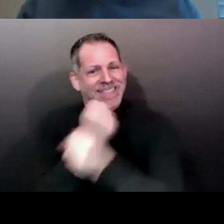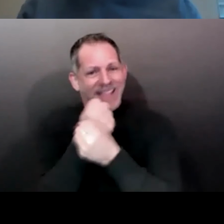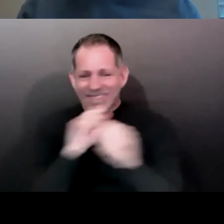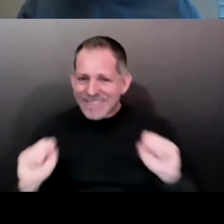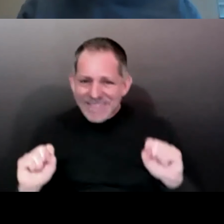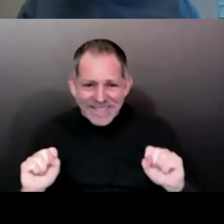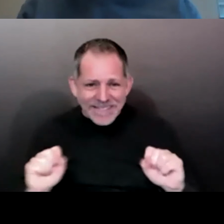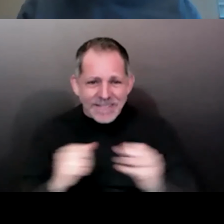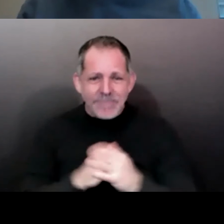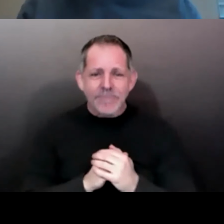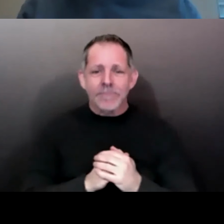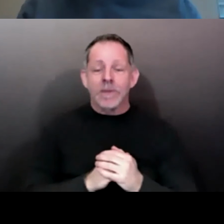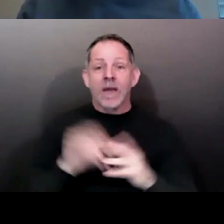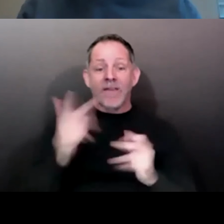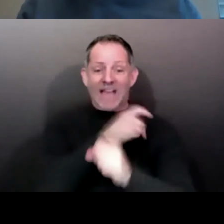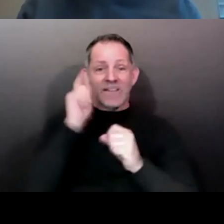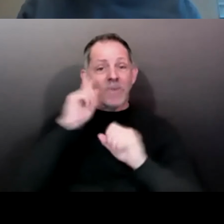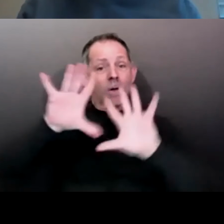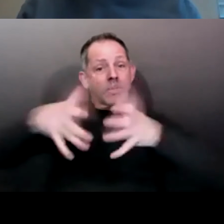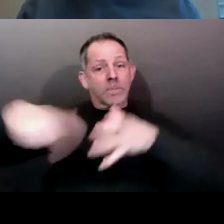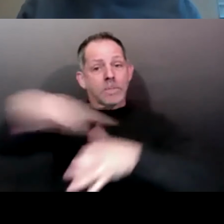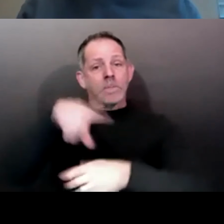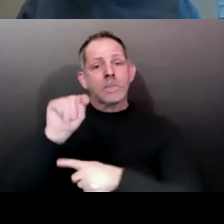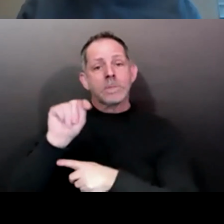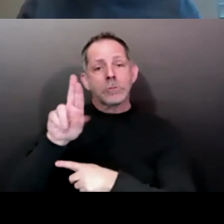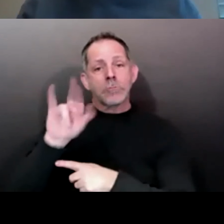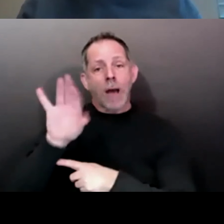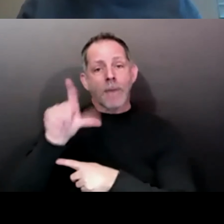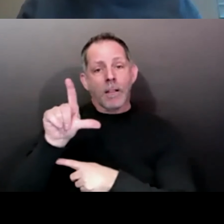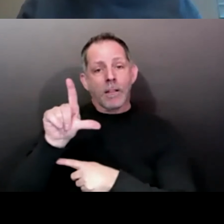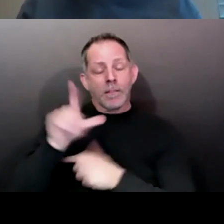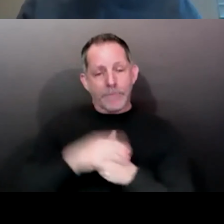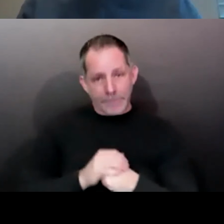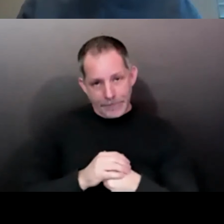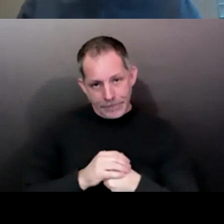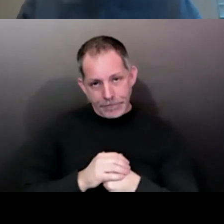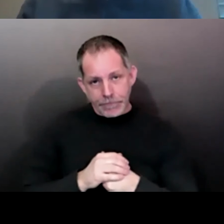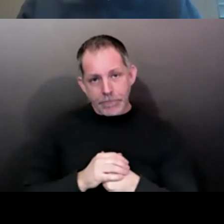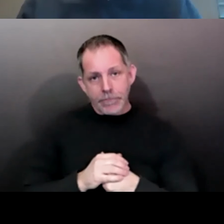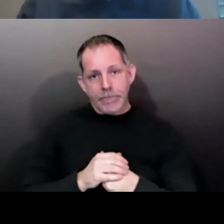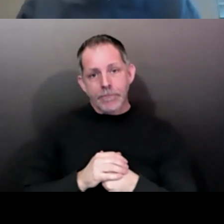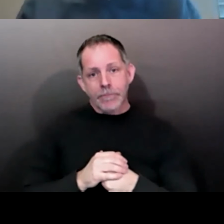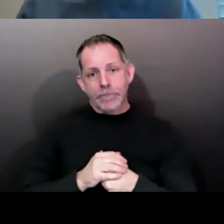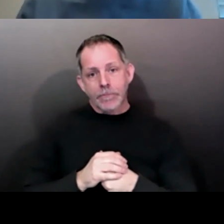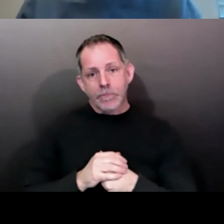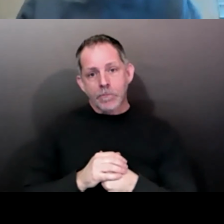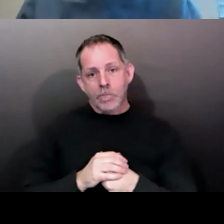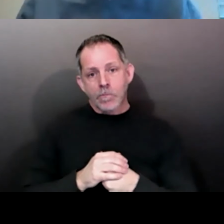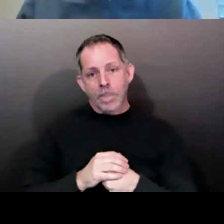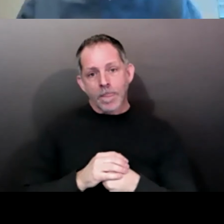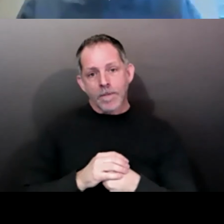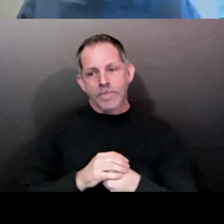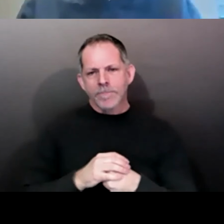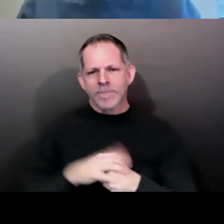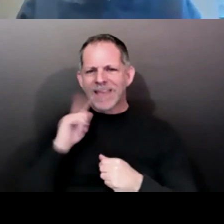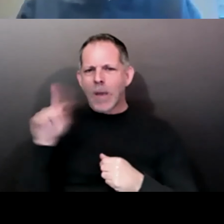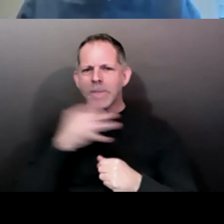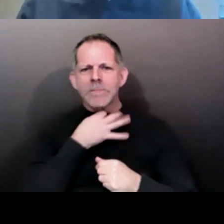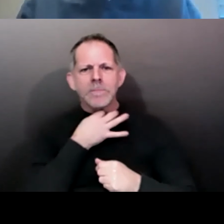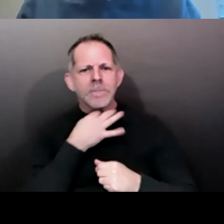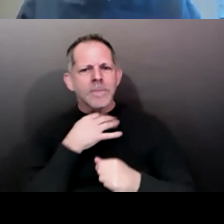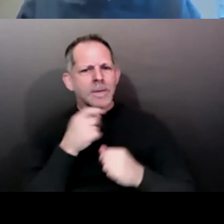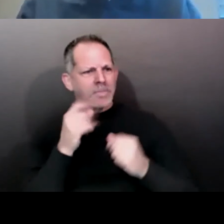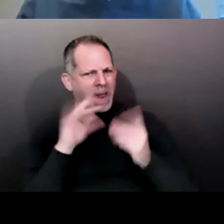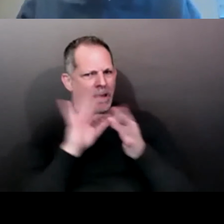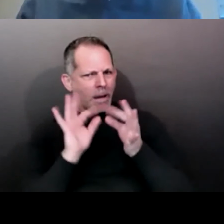just thinking on the top of my head of things that people are curious about. I know we got a lot of press for vaccinating the Marysville School